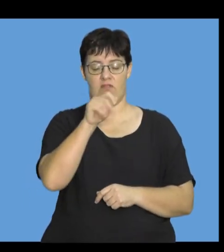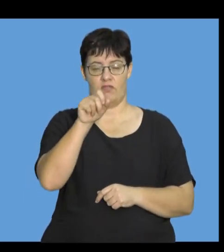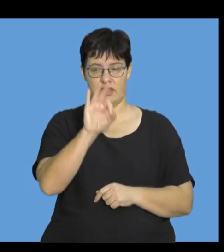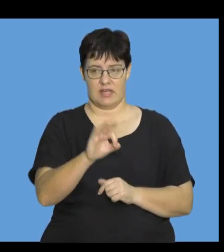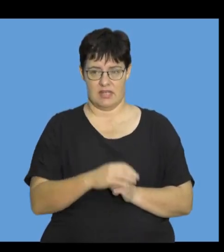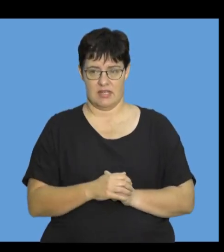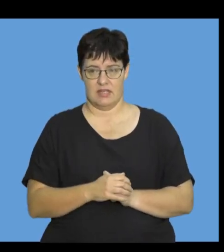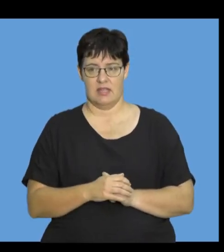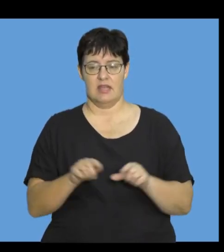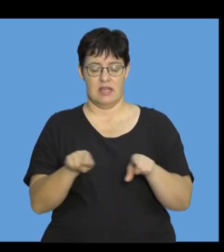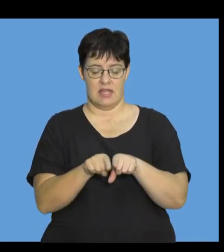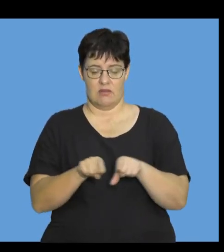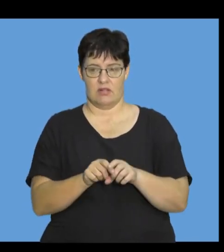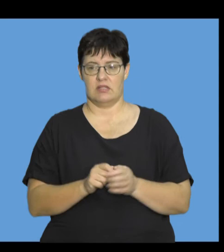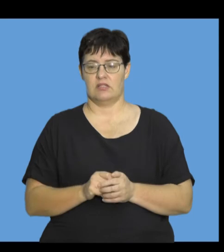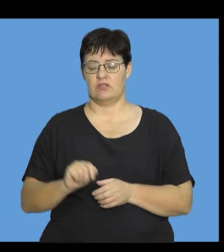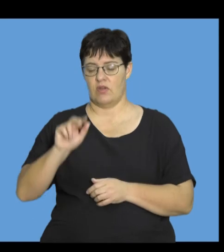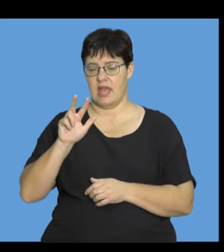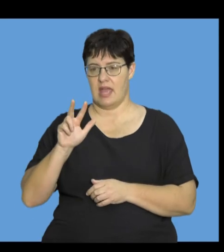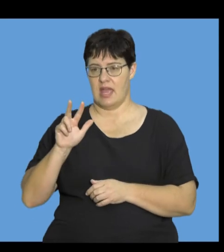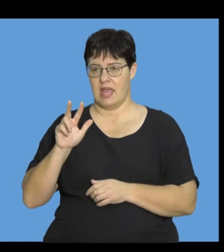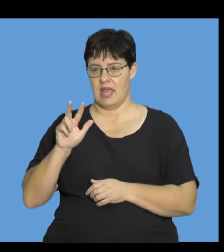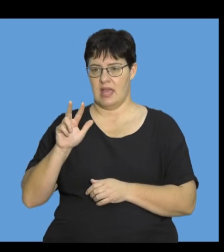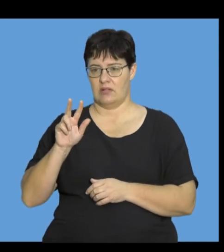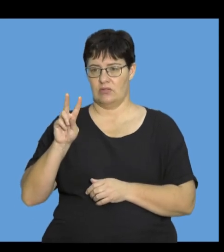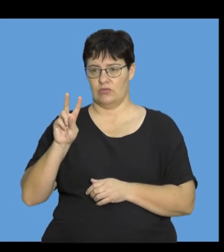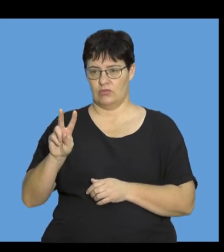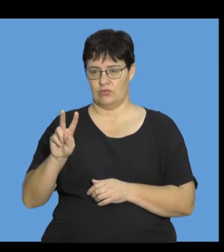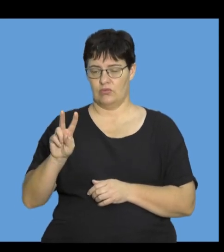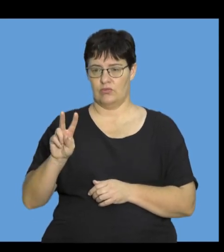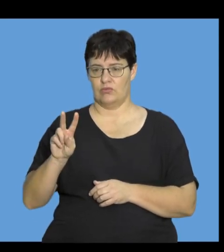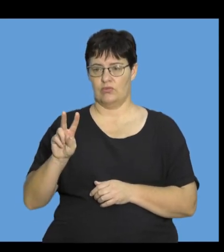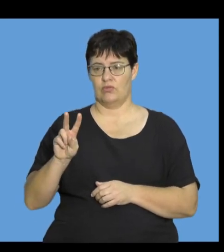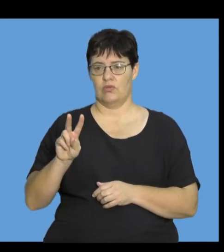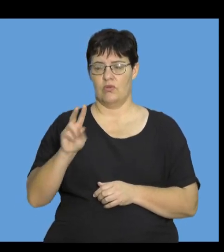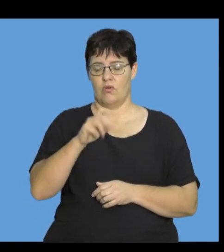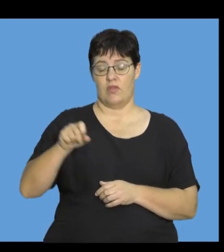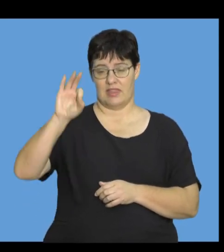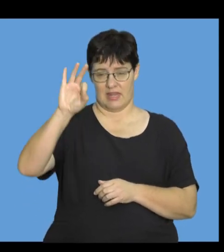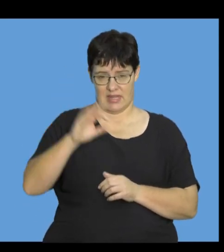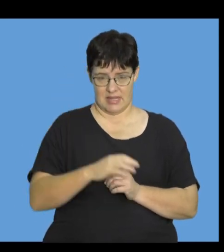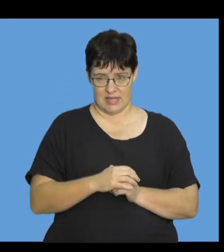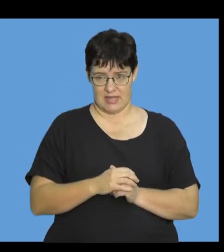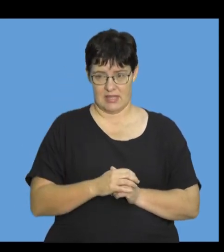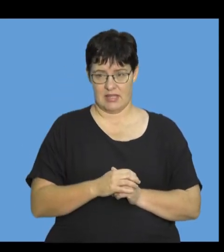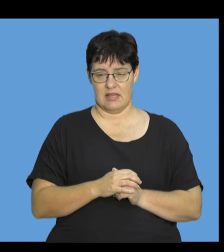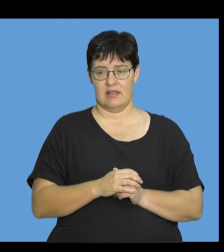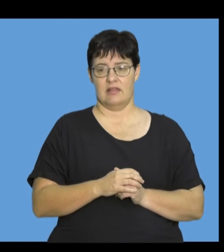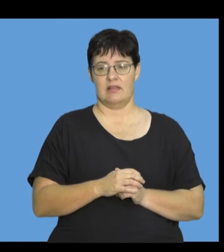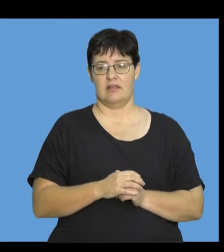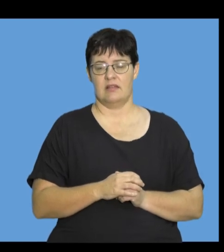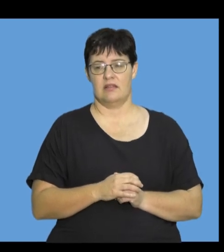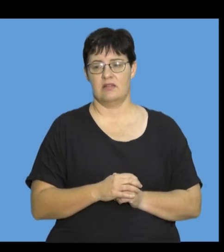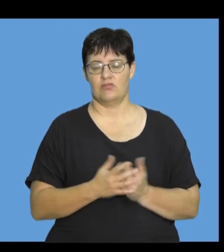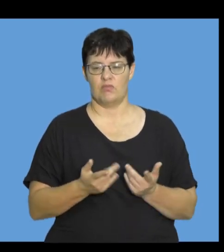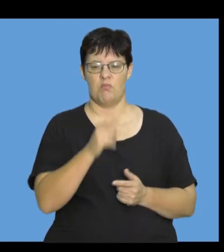times 5 over 3, which is equals to 2 to the exponent of 3. I will just change the 8 so